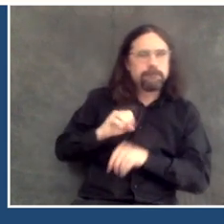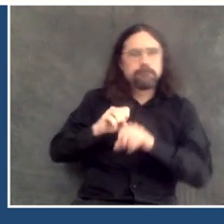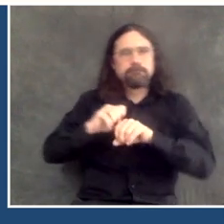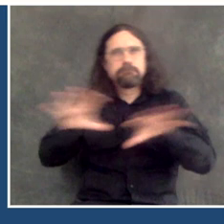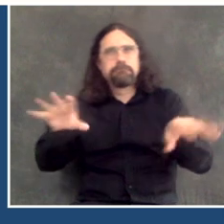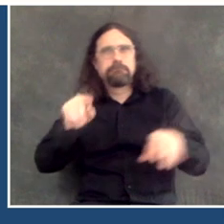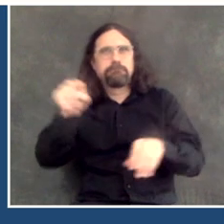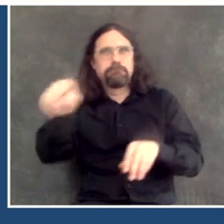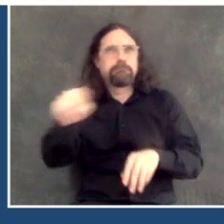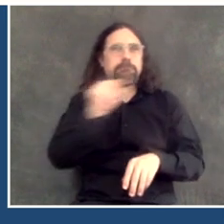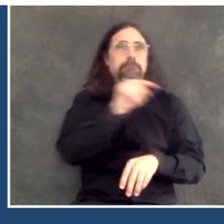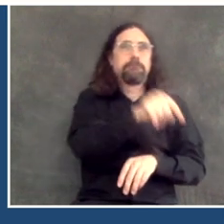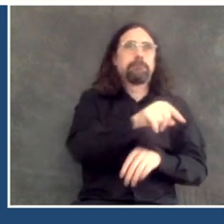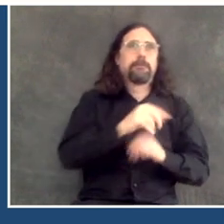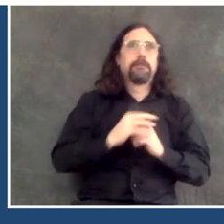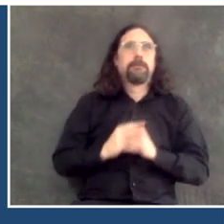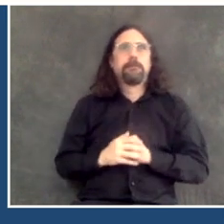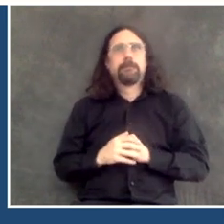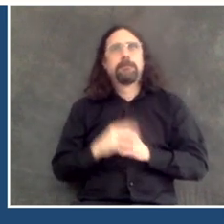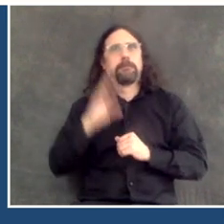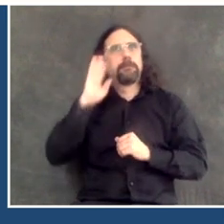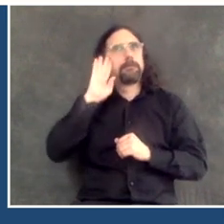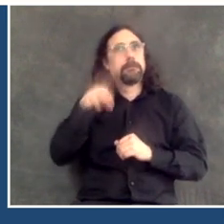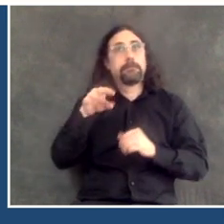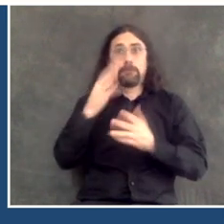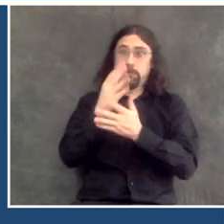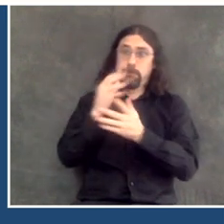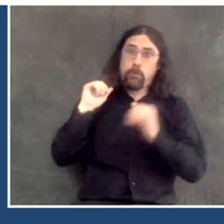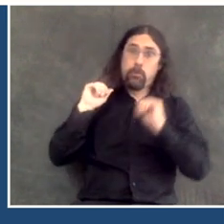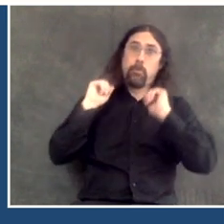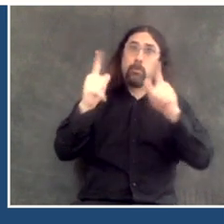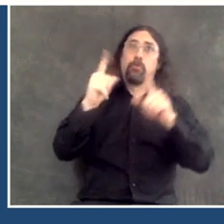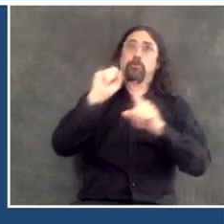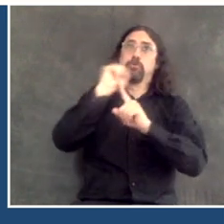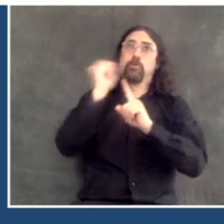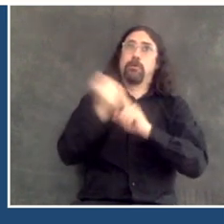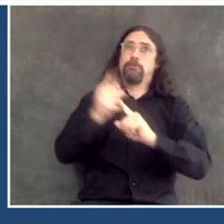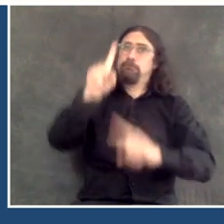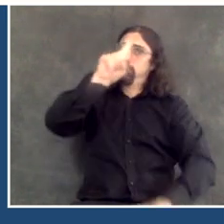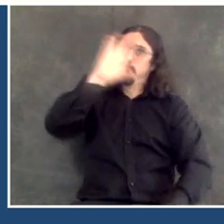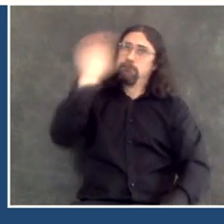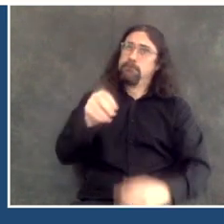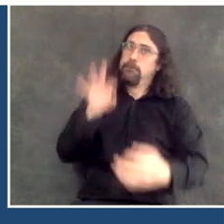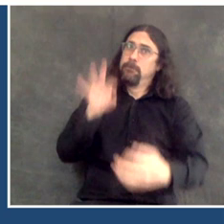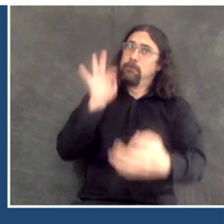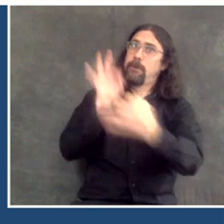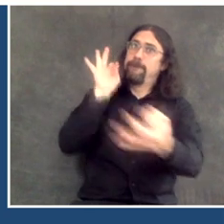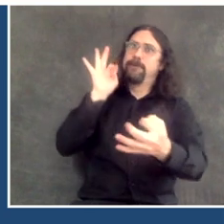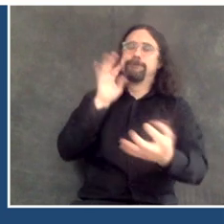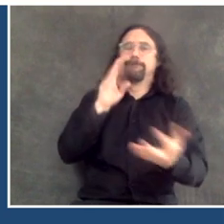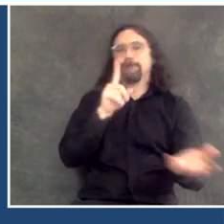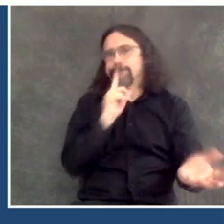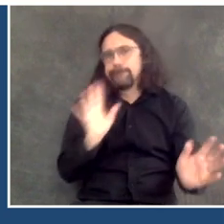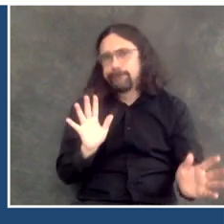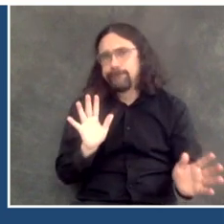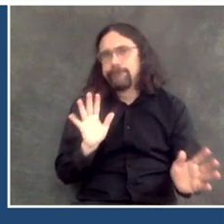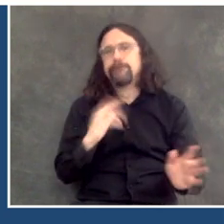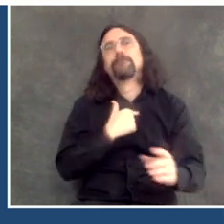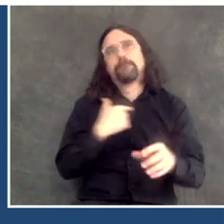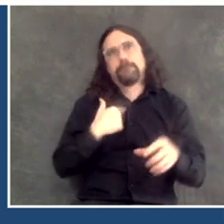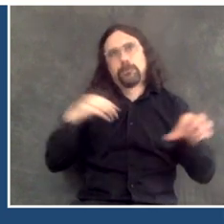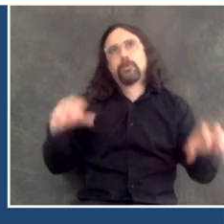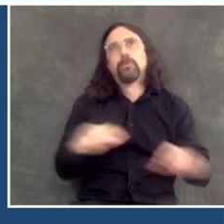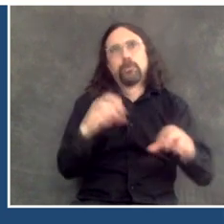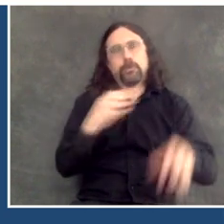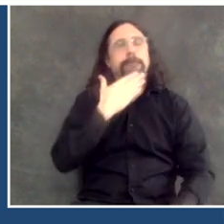of numbers of personnel they deserve. They don't have all the equipment they deserve. They don't have all the PPEs they deserve. We have been